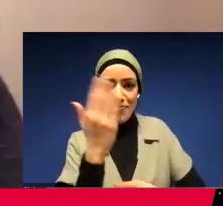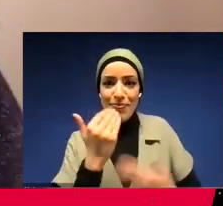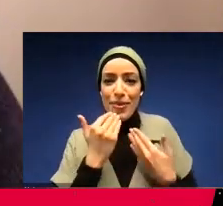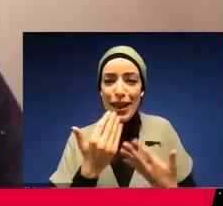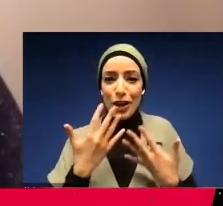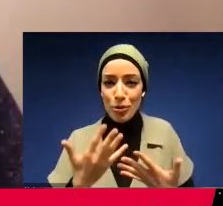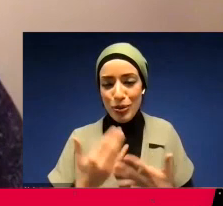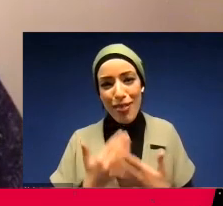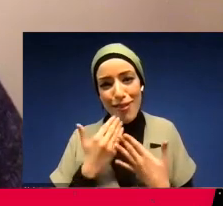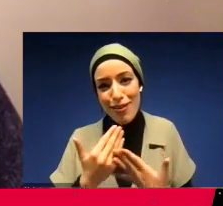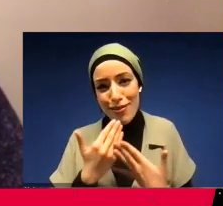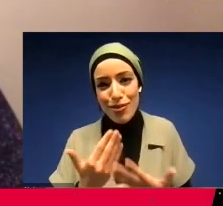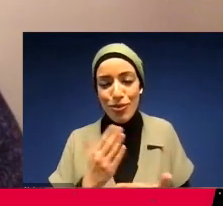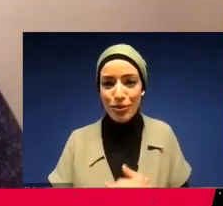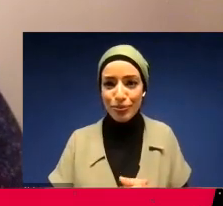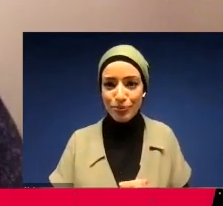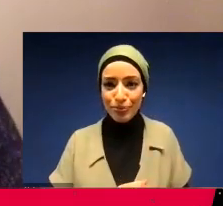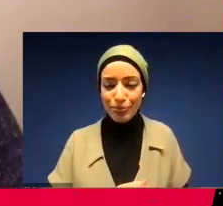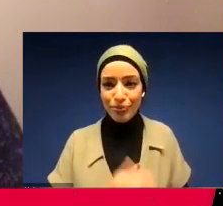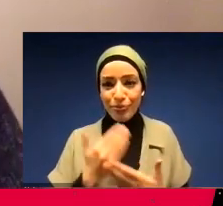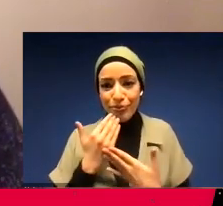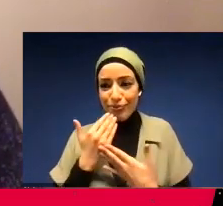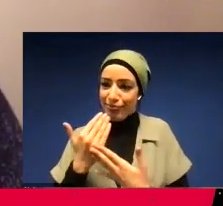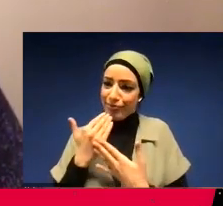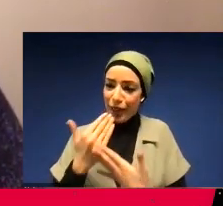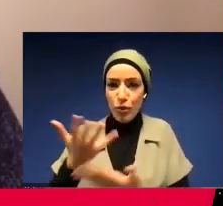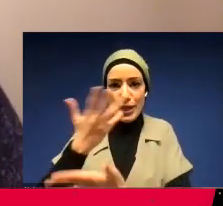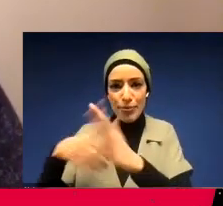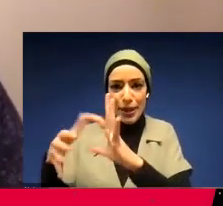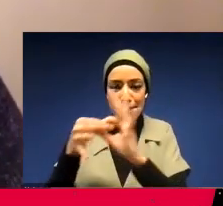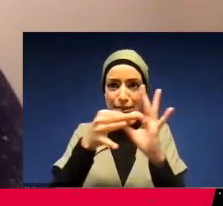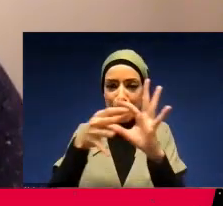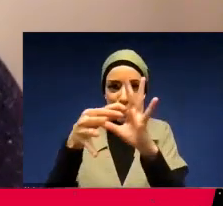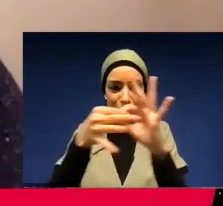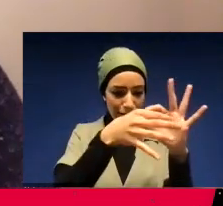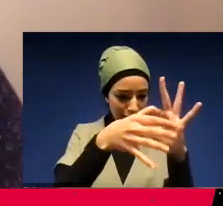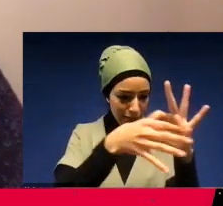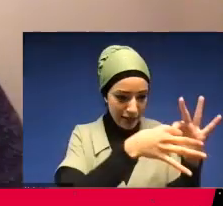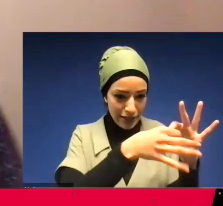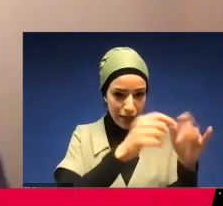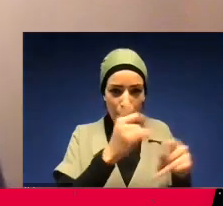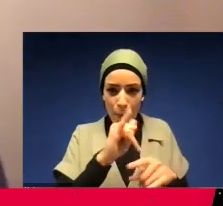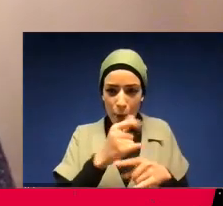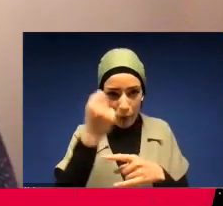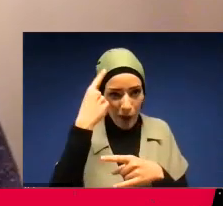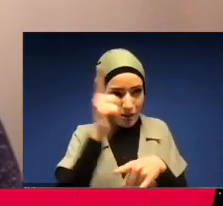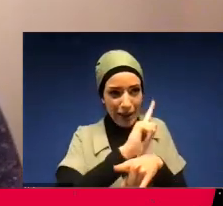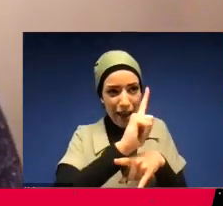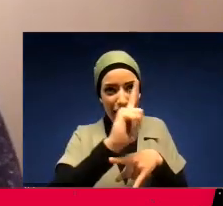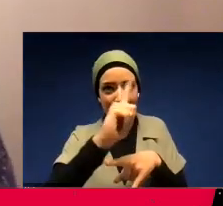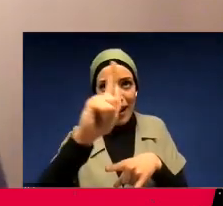myself included, about these links that I probably would have understood later, but like, I'm glad that it was brought up